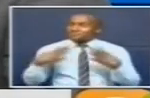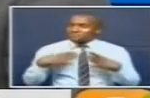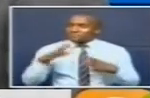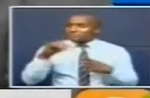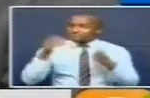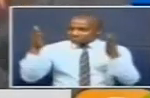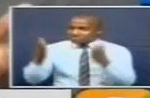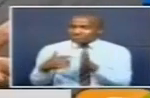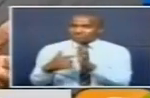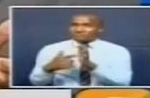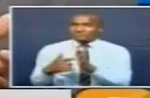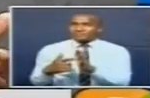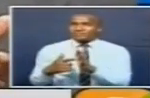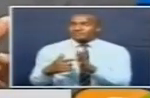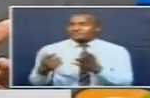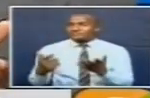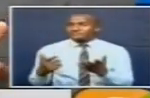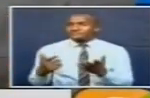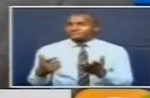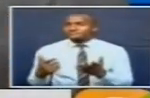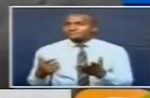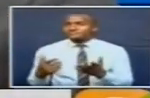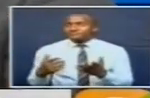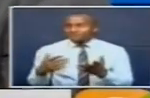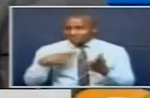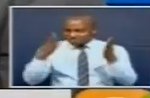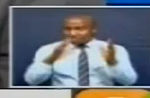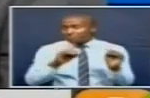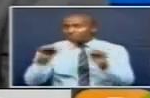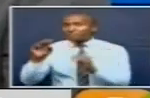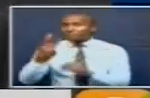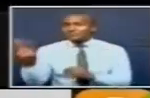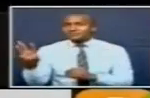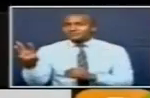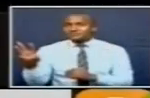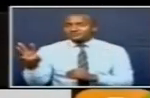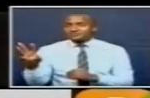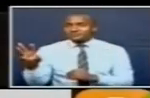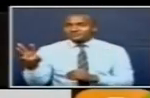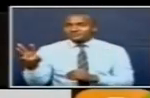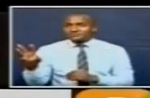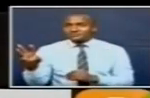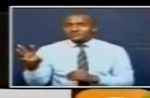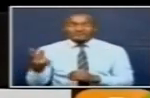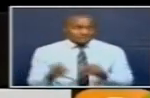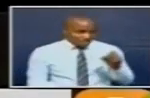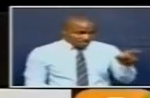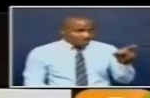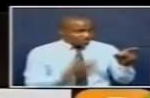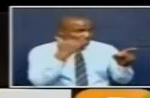for example, they find themselves in Western. If you follow that particular criteria. That is why politicians from Western have been having... Yeah,